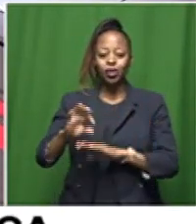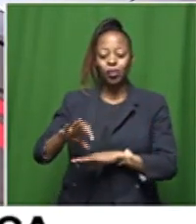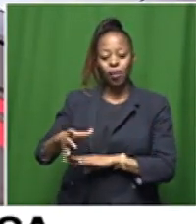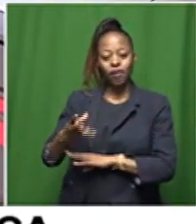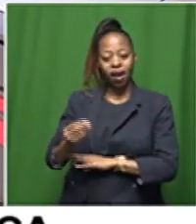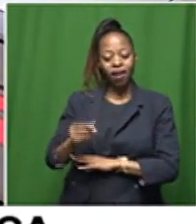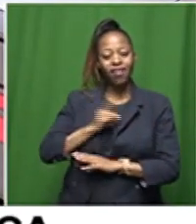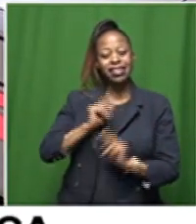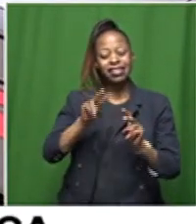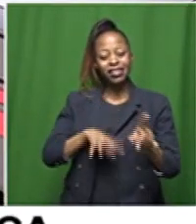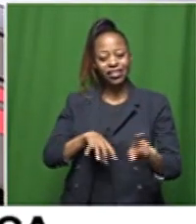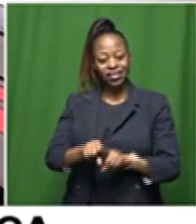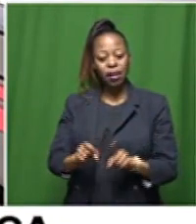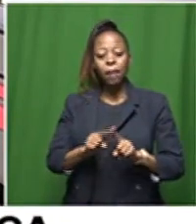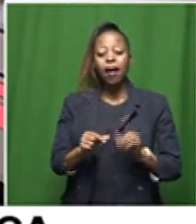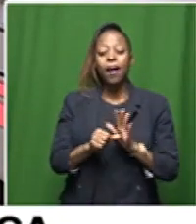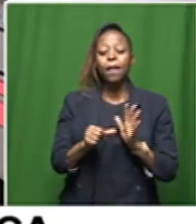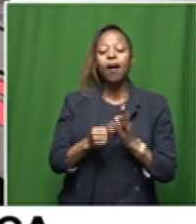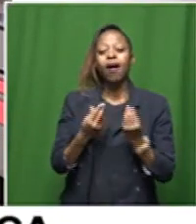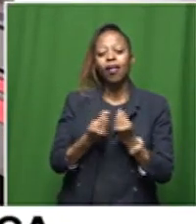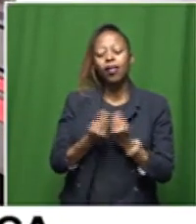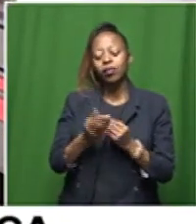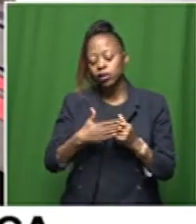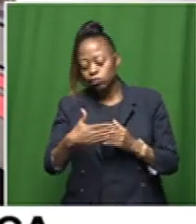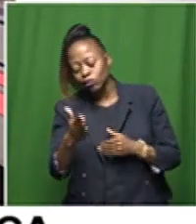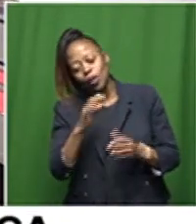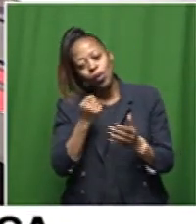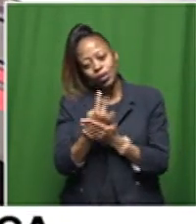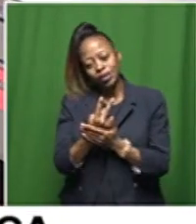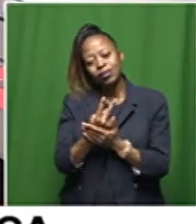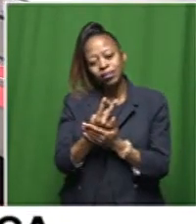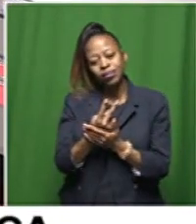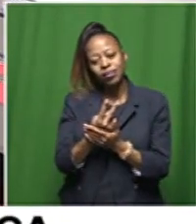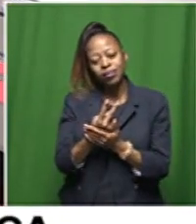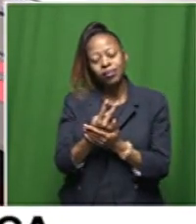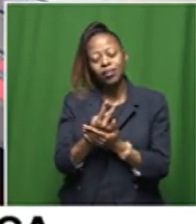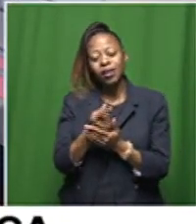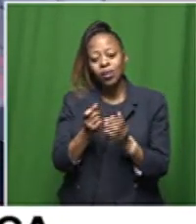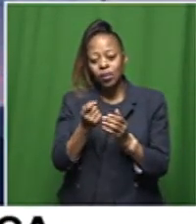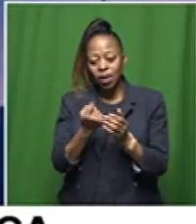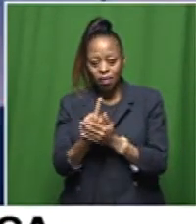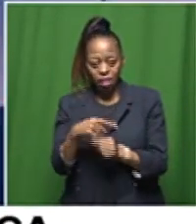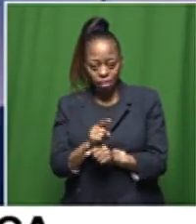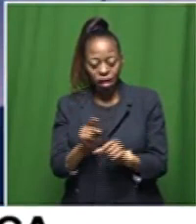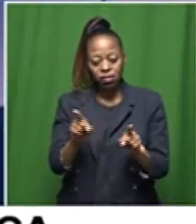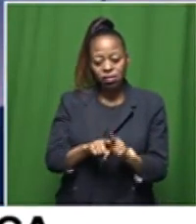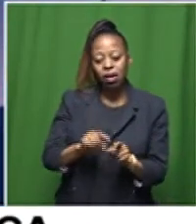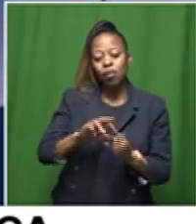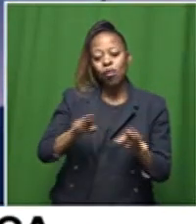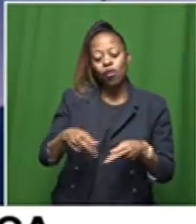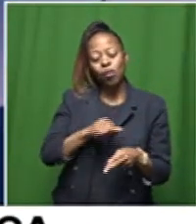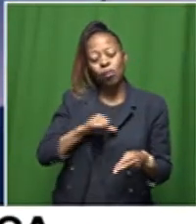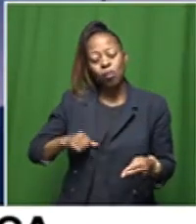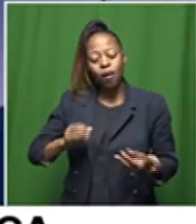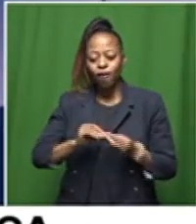with respect to the backlogs. But importantly, what we will see in terms of the future, we're seeing that the theatres are getting refurbished and getting fixed. The